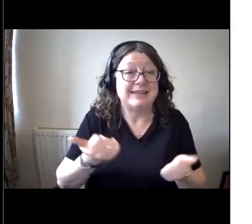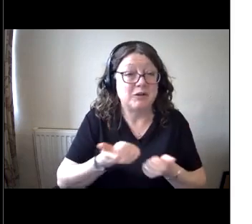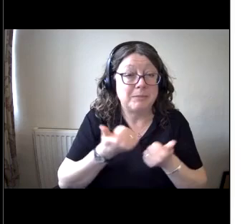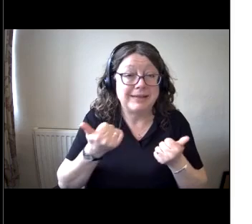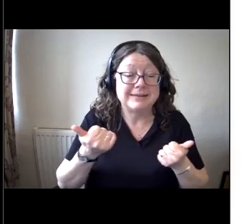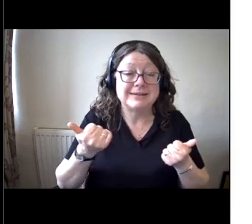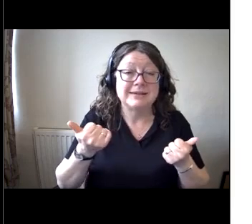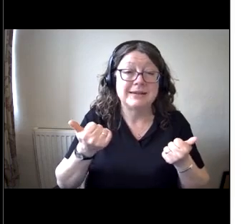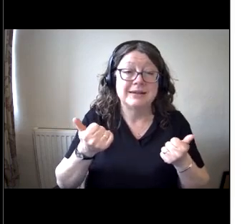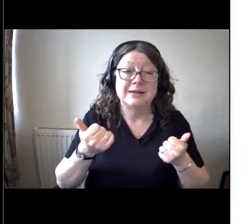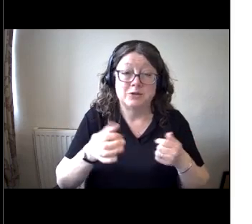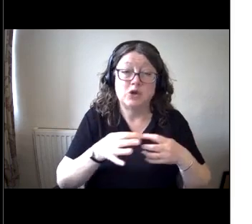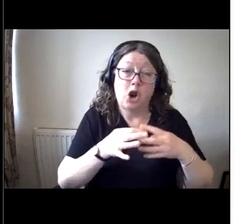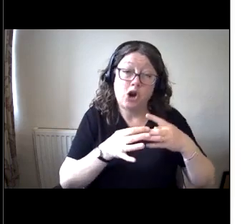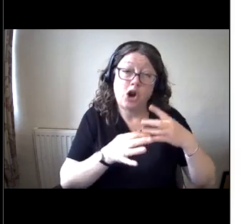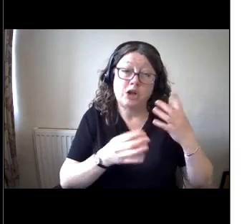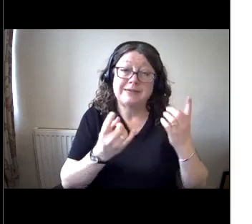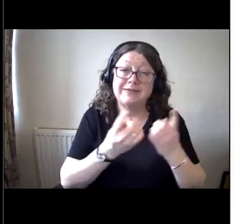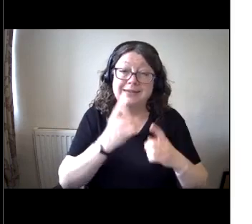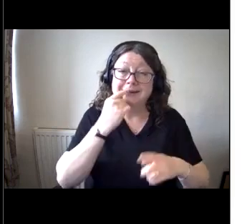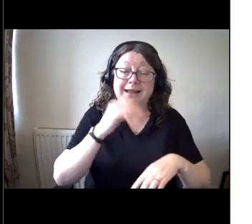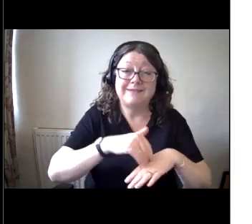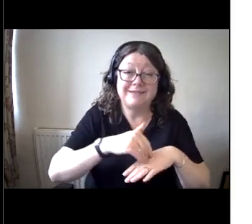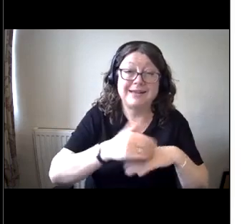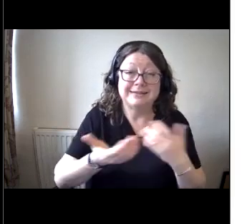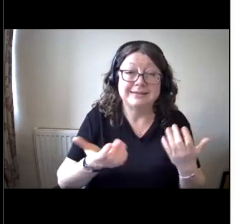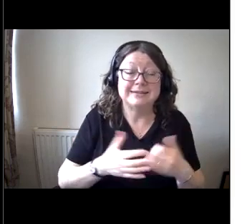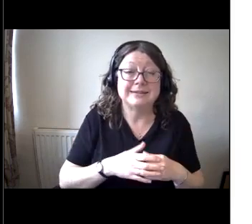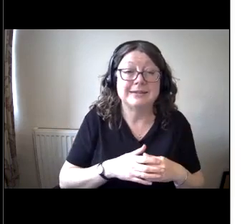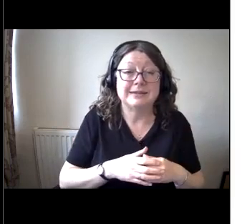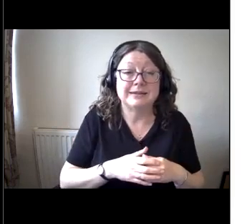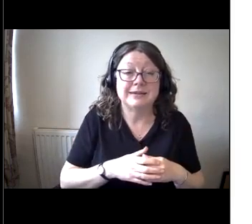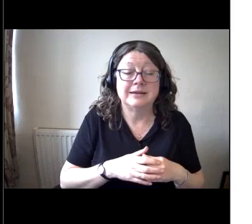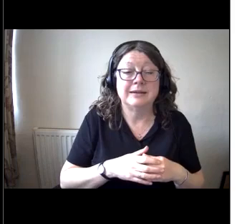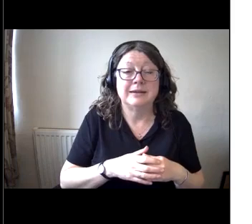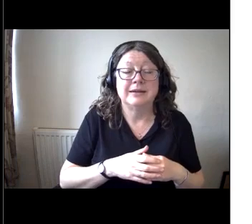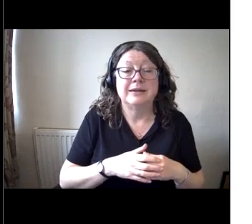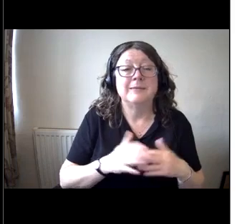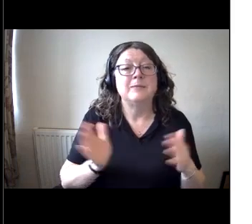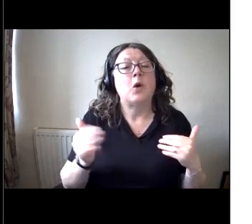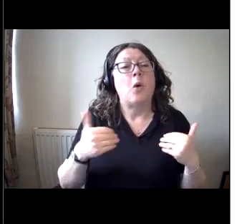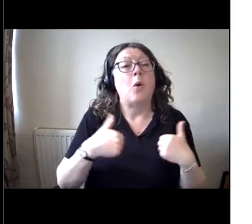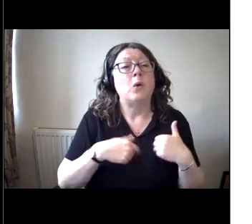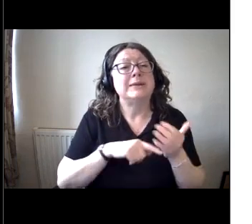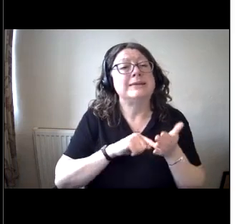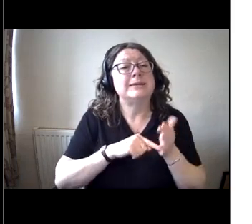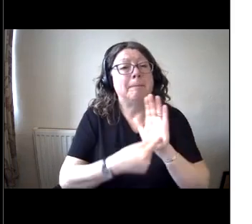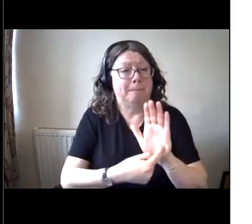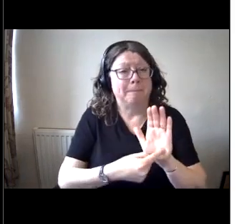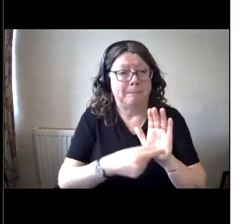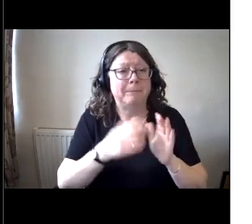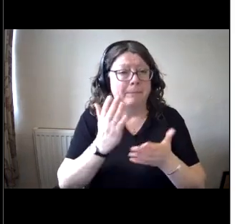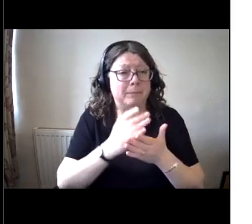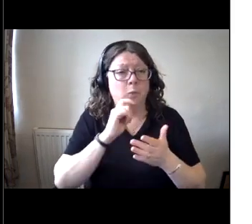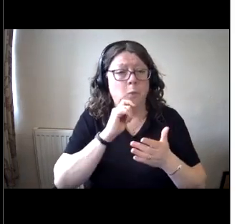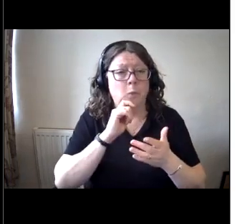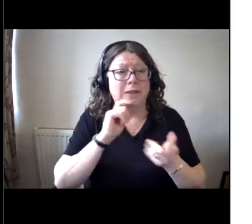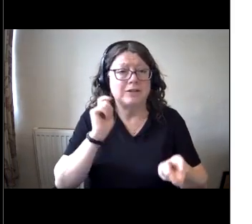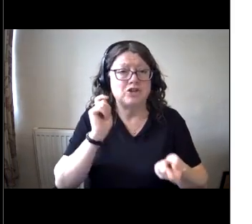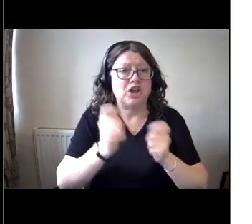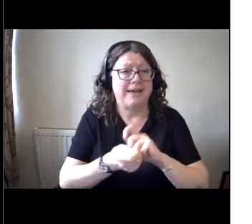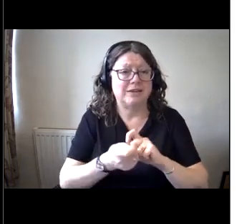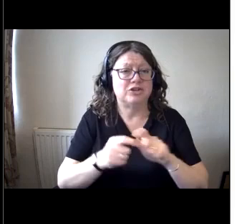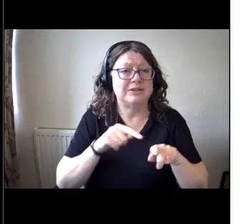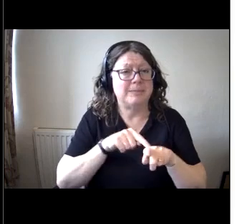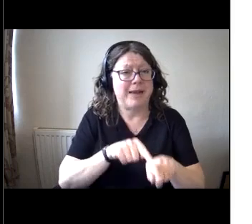in terms of the presentation of autism, it's going to massively change in terms of their development, so their maturation